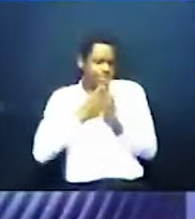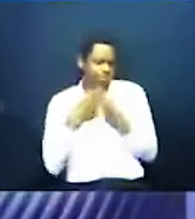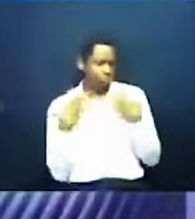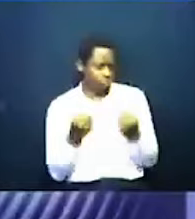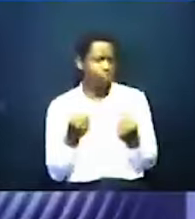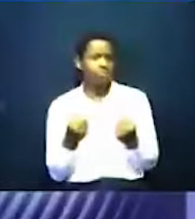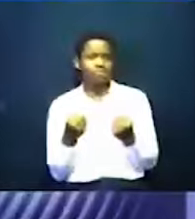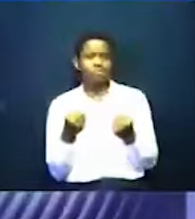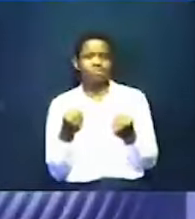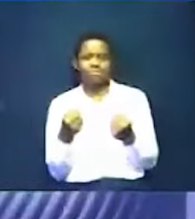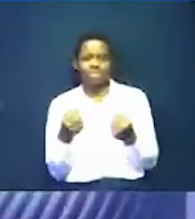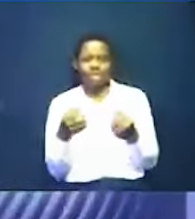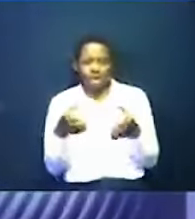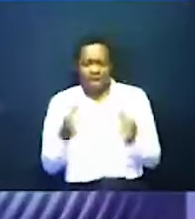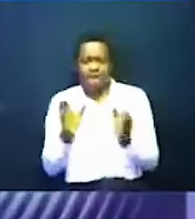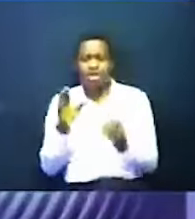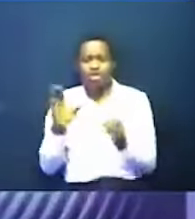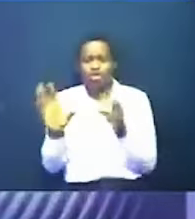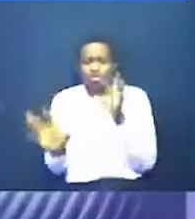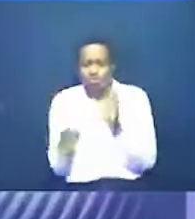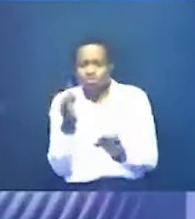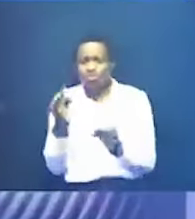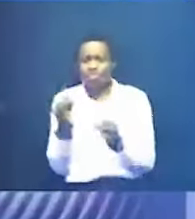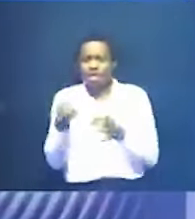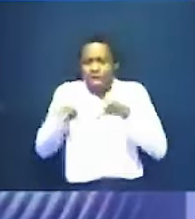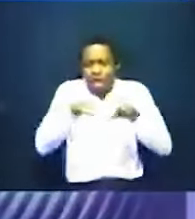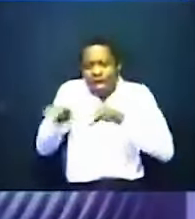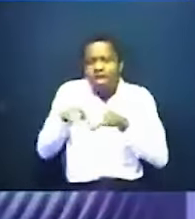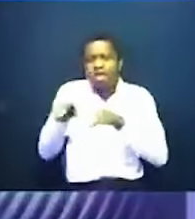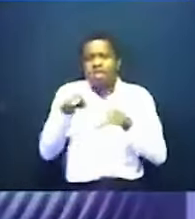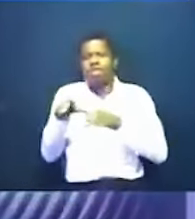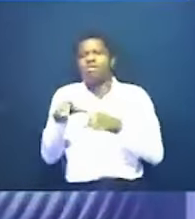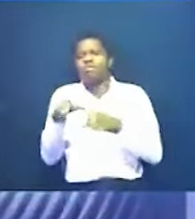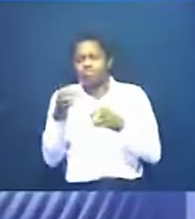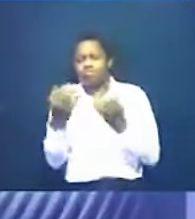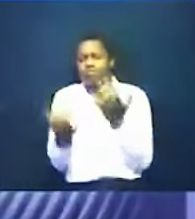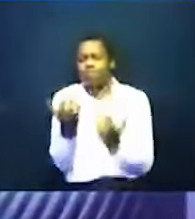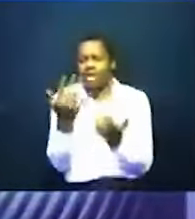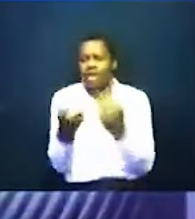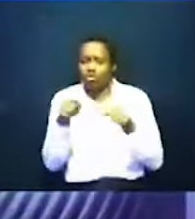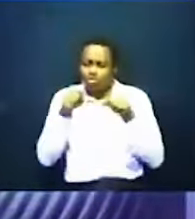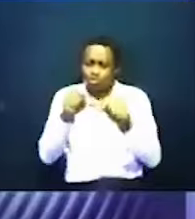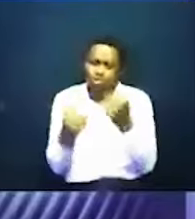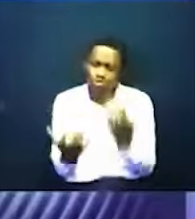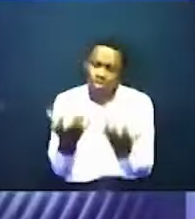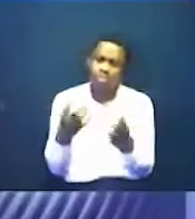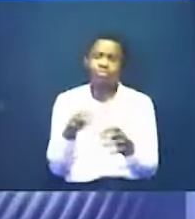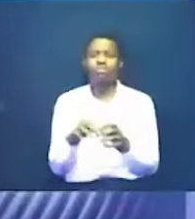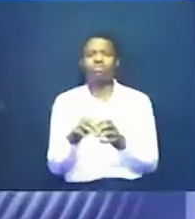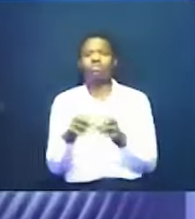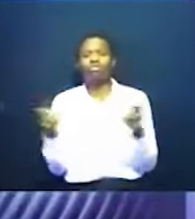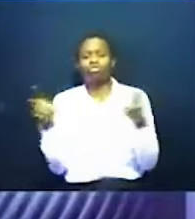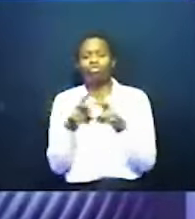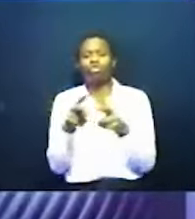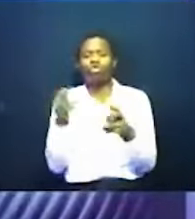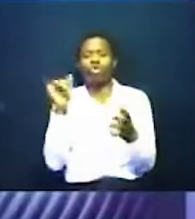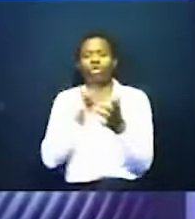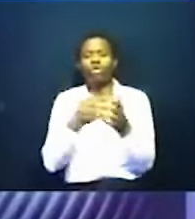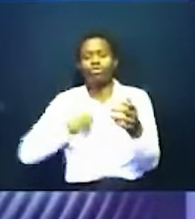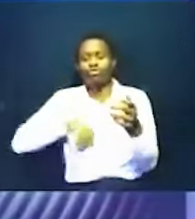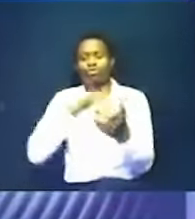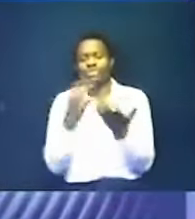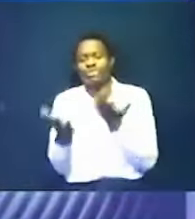inside. Let's keep our spiritual favor in our service to the Lord.